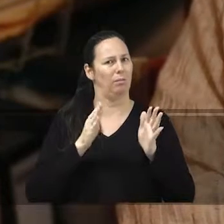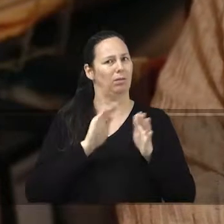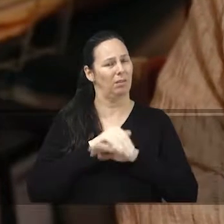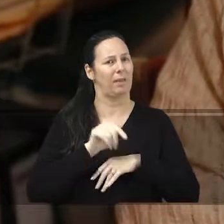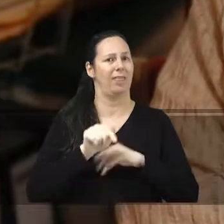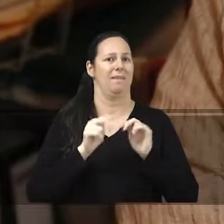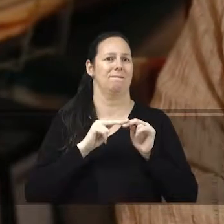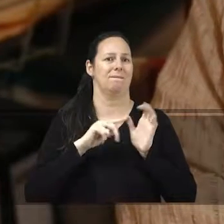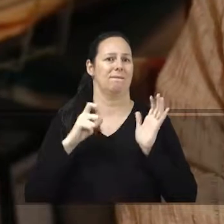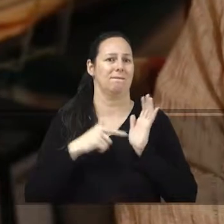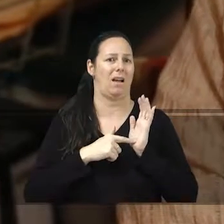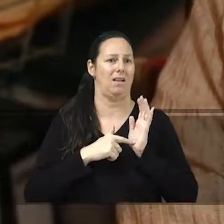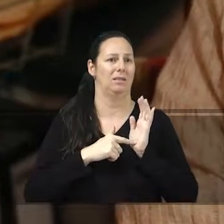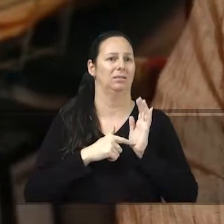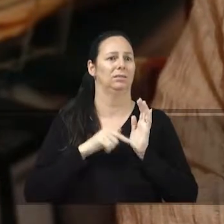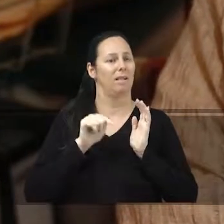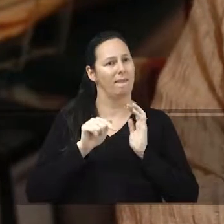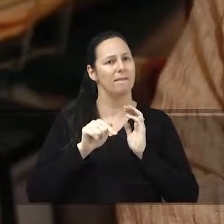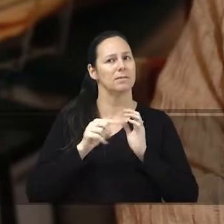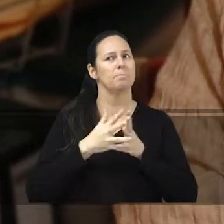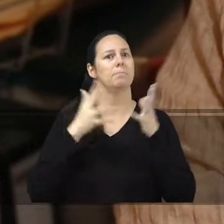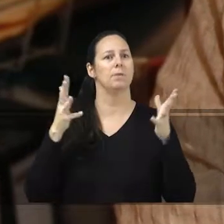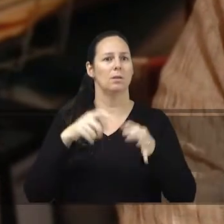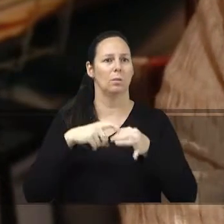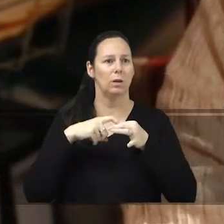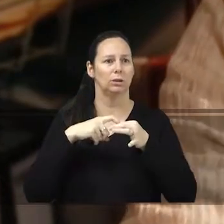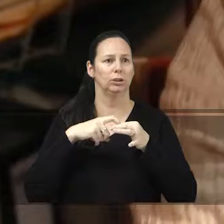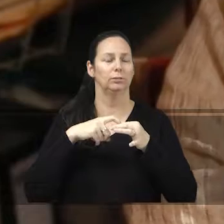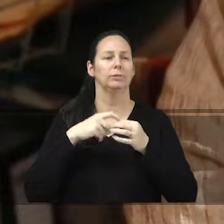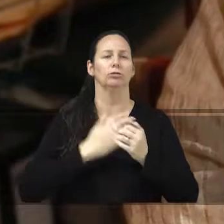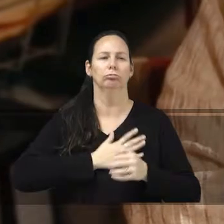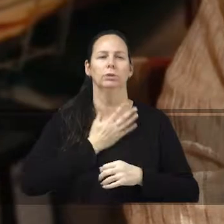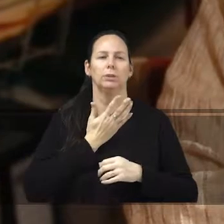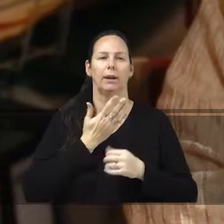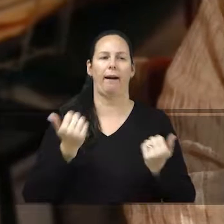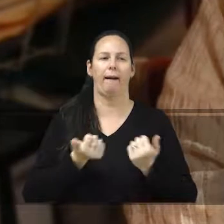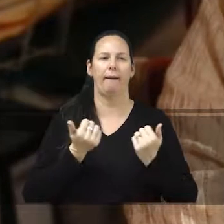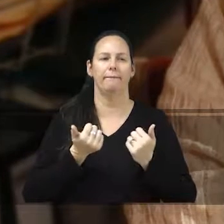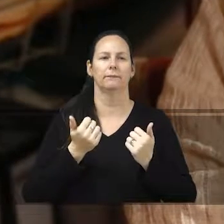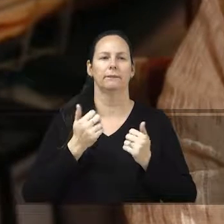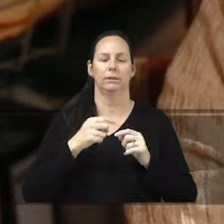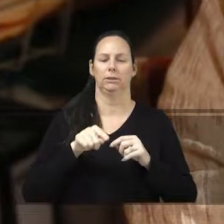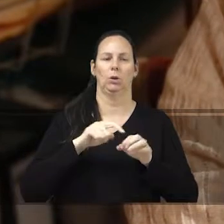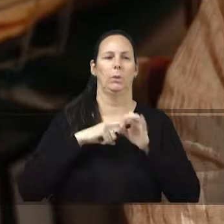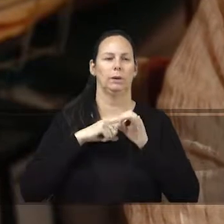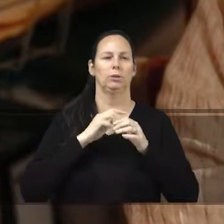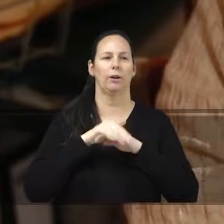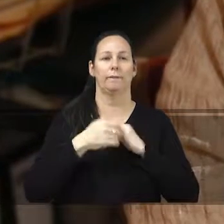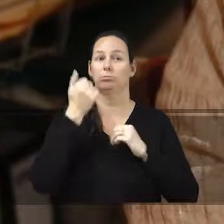interesting enough, it's a question for our Aboriginal colleagues, and that's one of the issues I raised at the Synod in my short